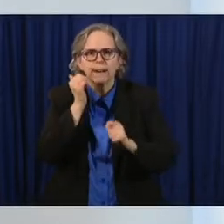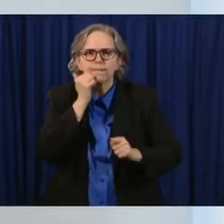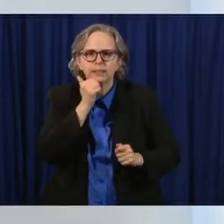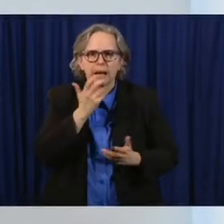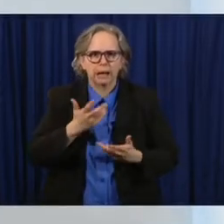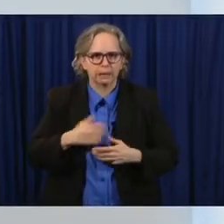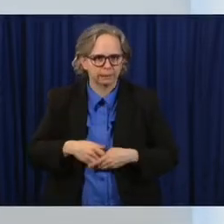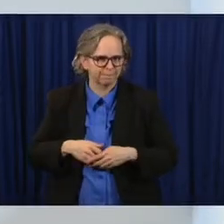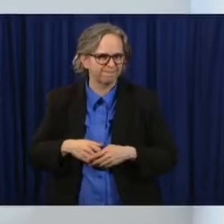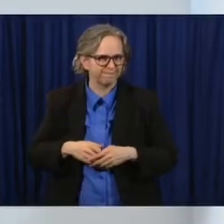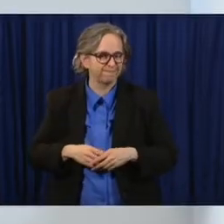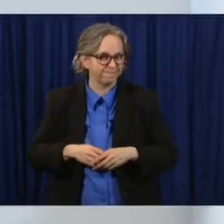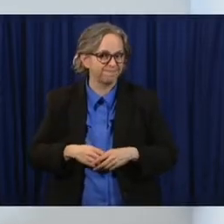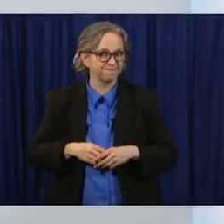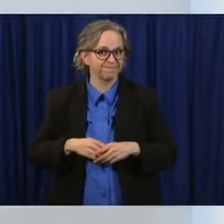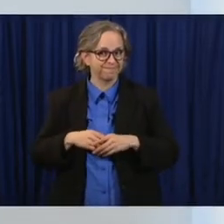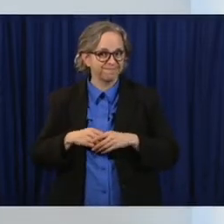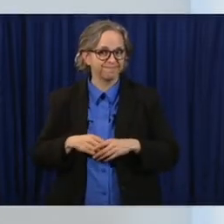processed.